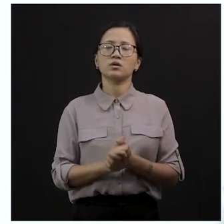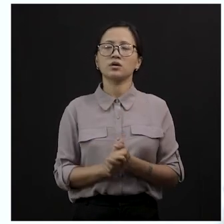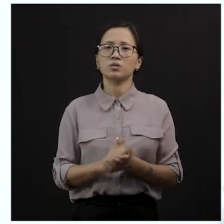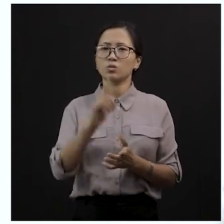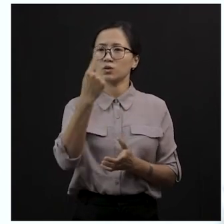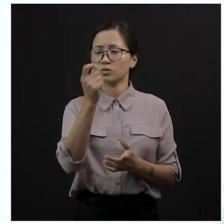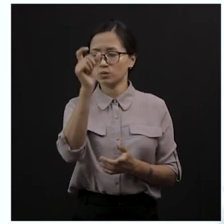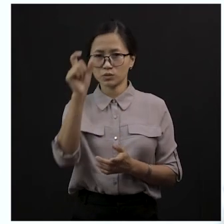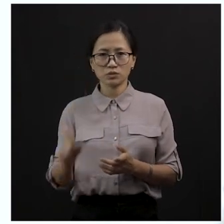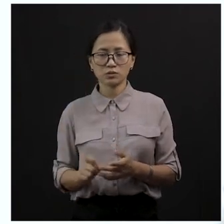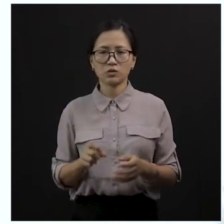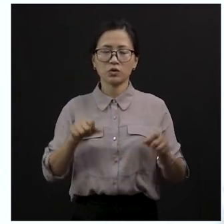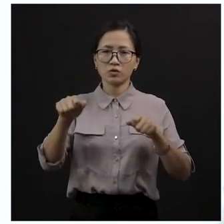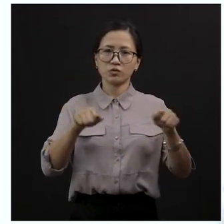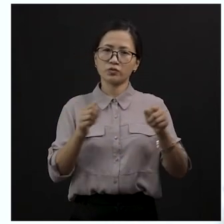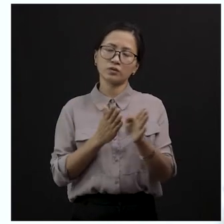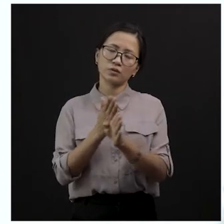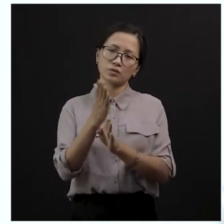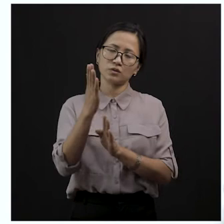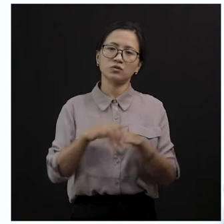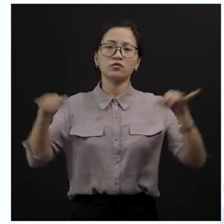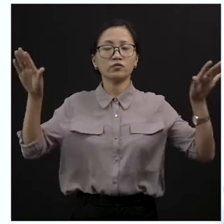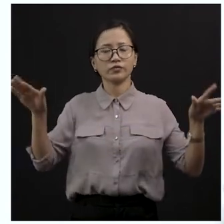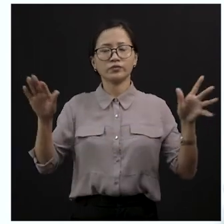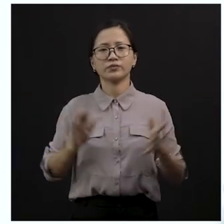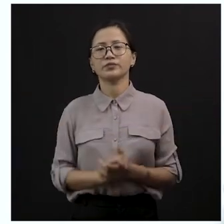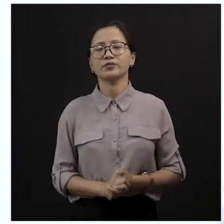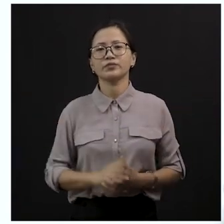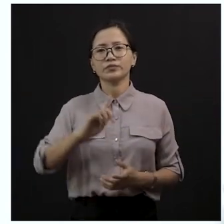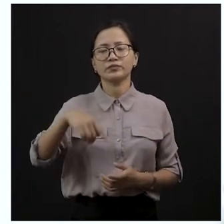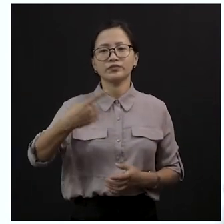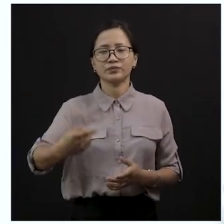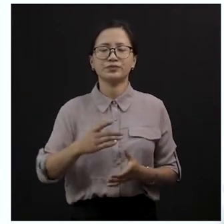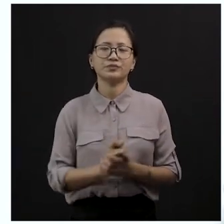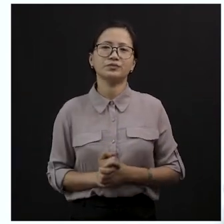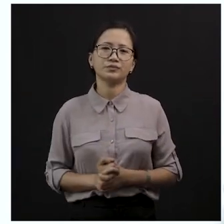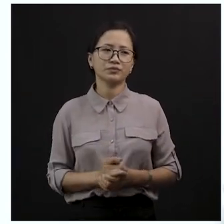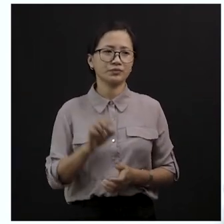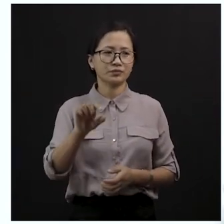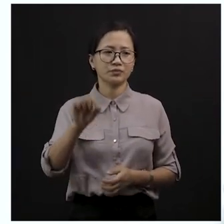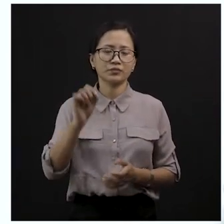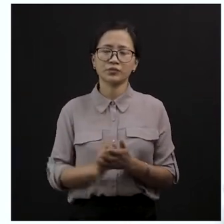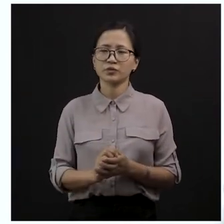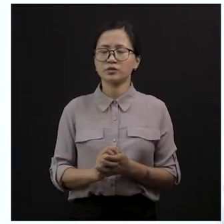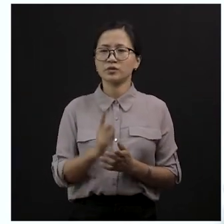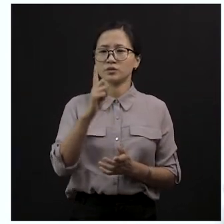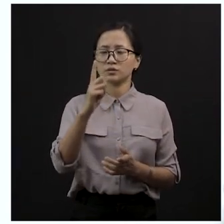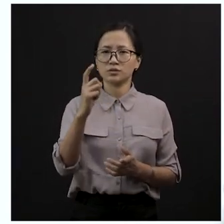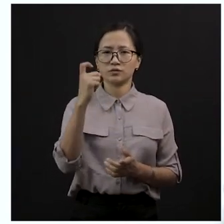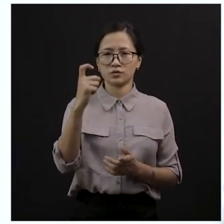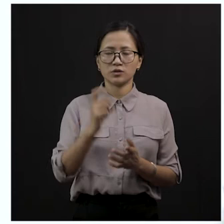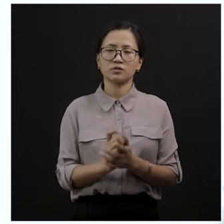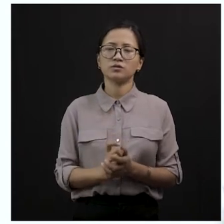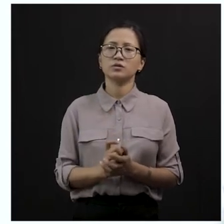steering and directing to fly, okay? Now, next is, this took place in the year 17